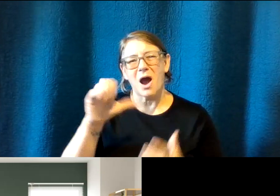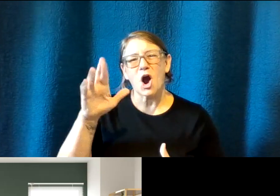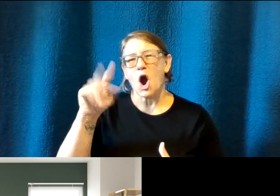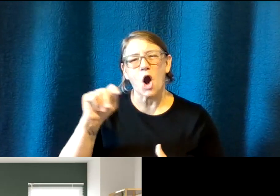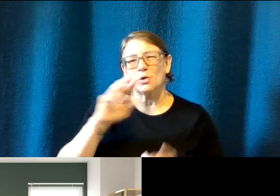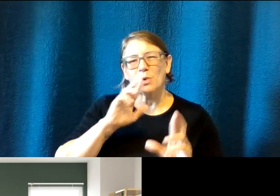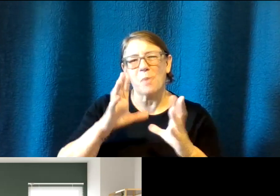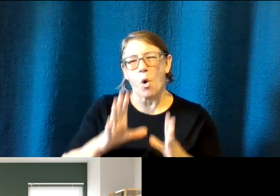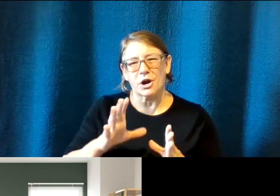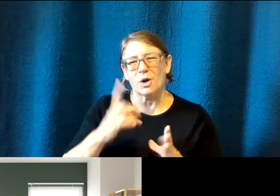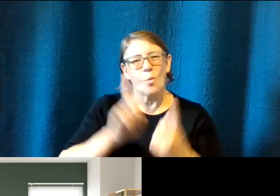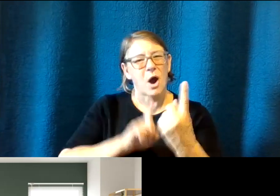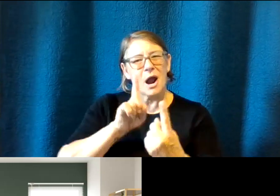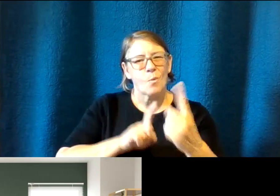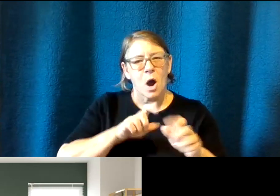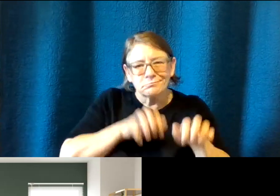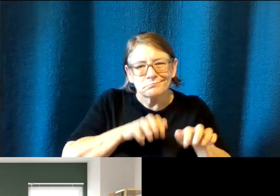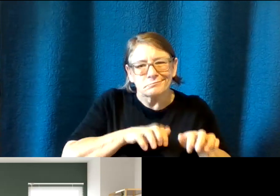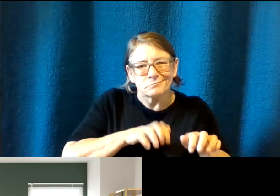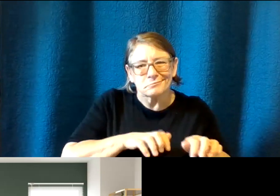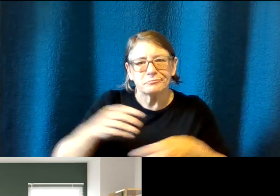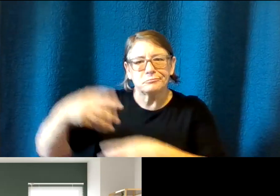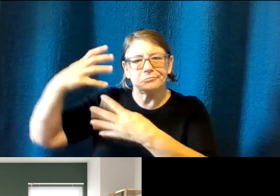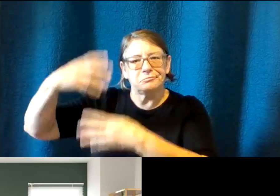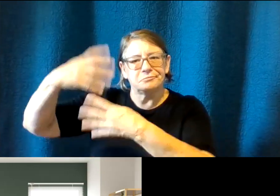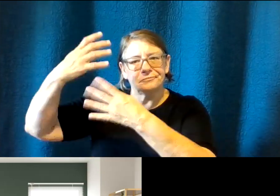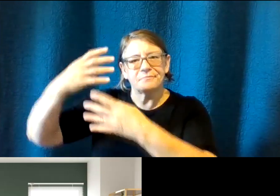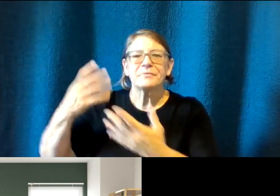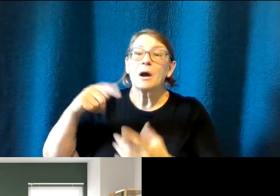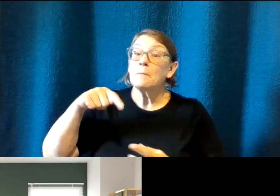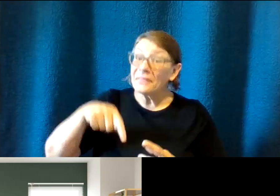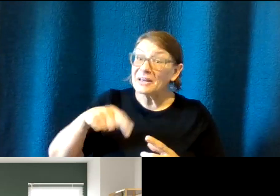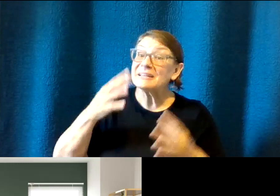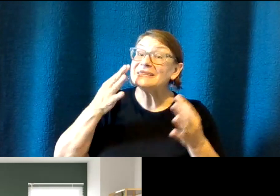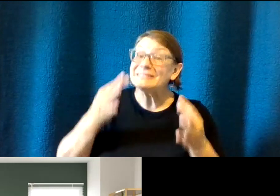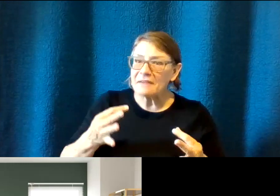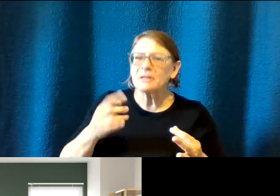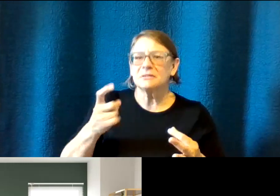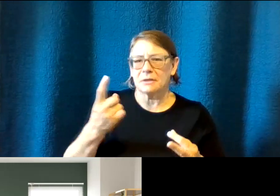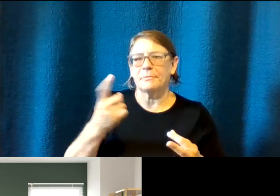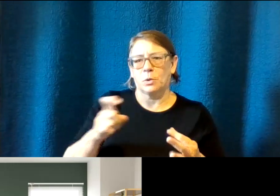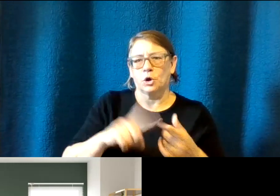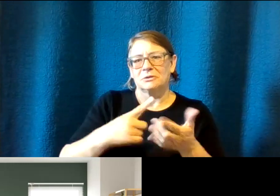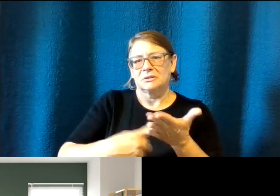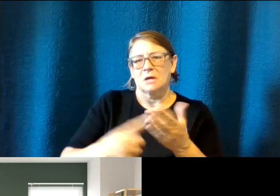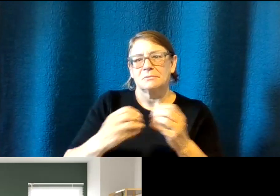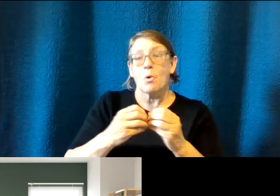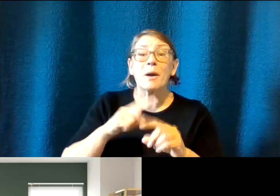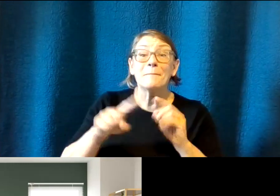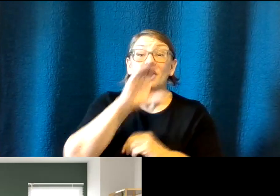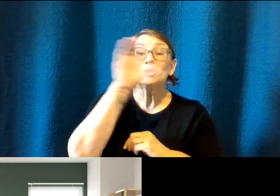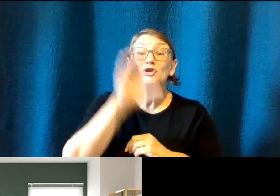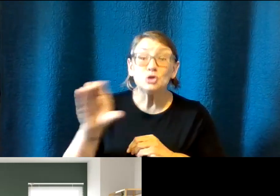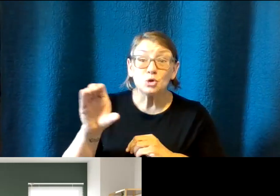So that's, maybe, so that's something, but this is definitely something we can definitely discuss, but that's a free thing that